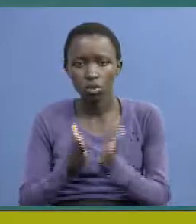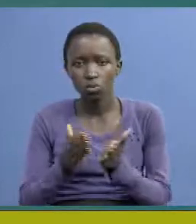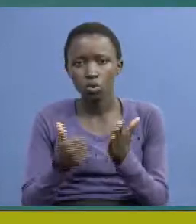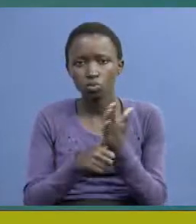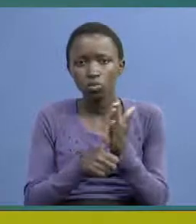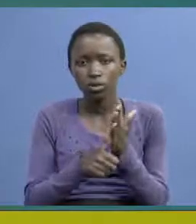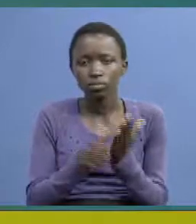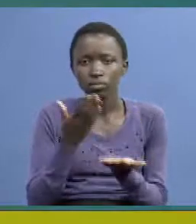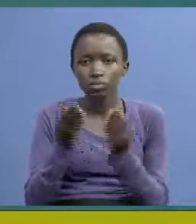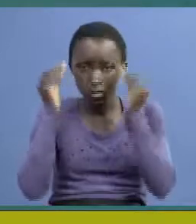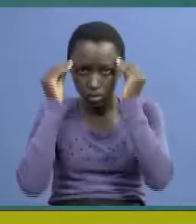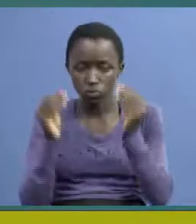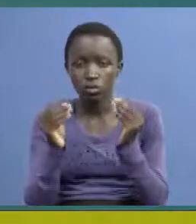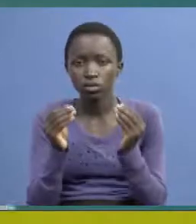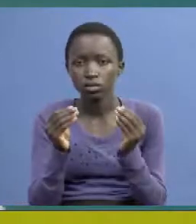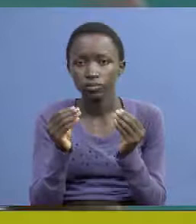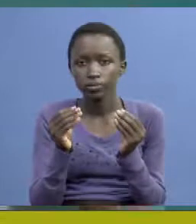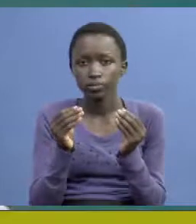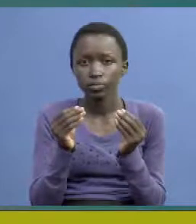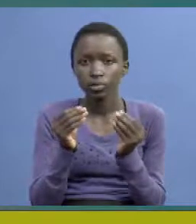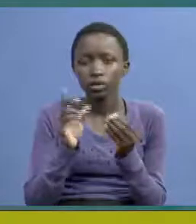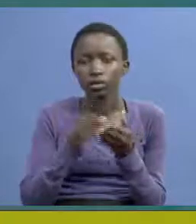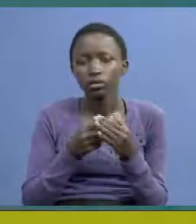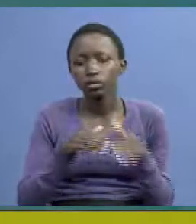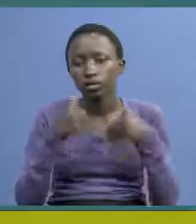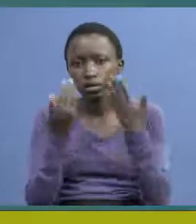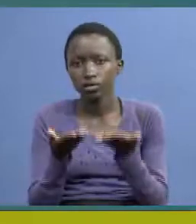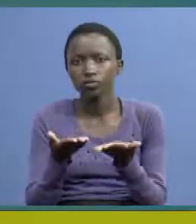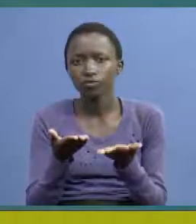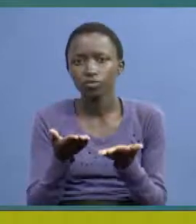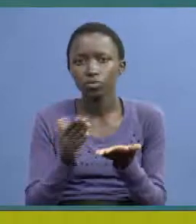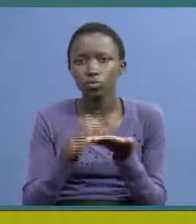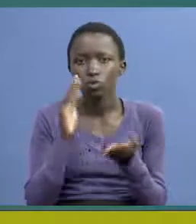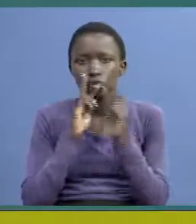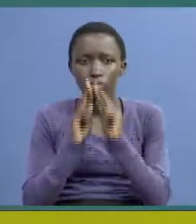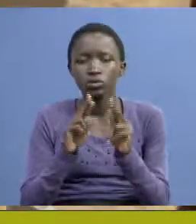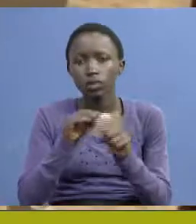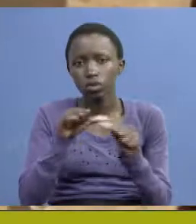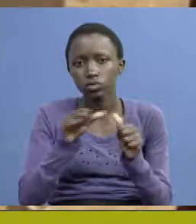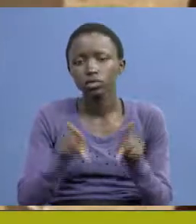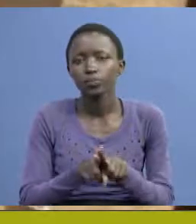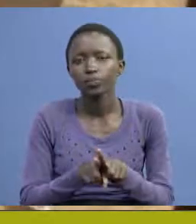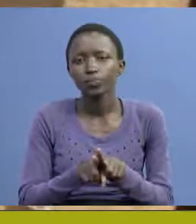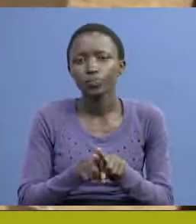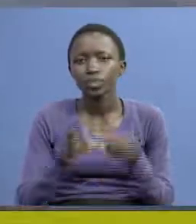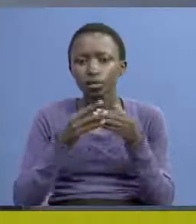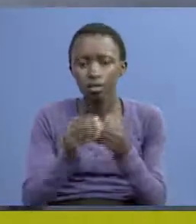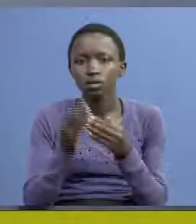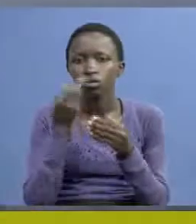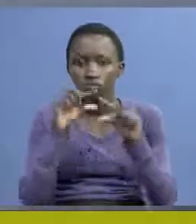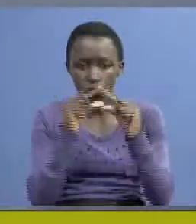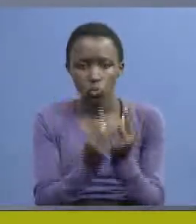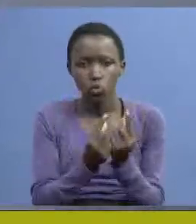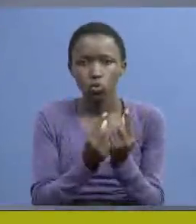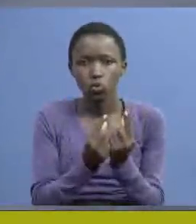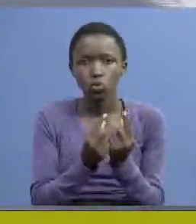between students or groups of students, and then we shall give you more reports on that. But kiongozi wa makundi ya